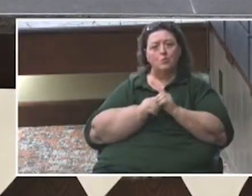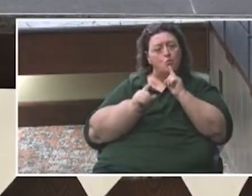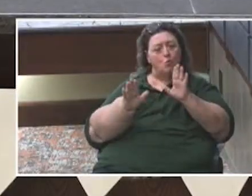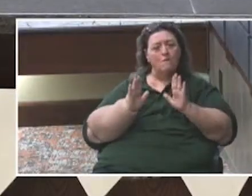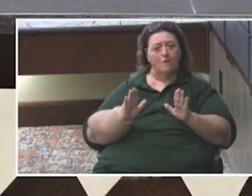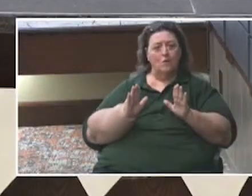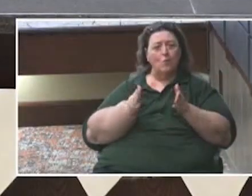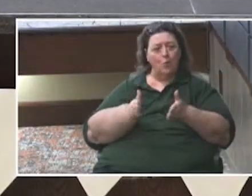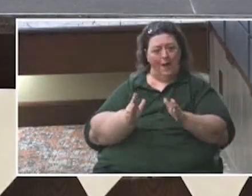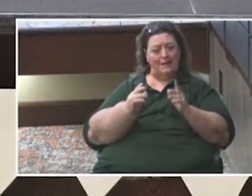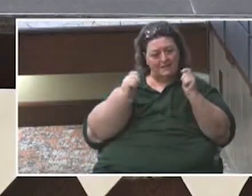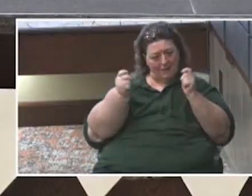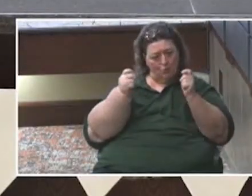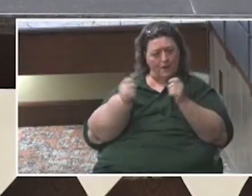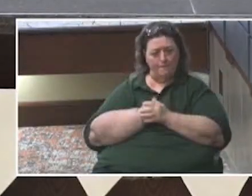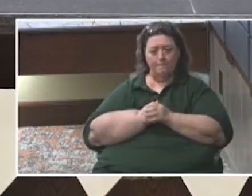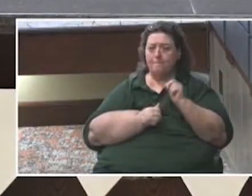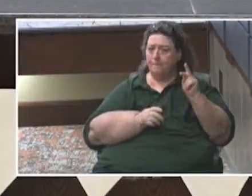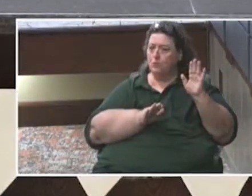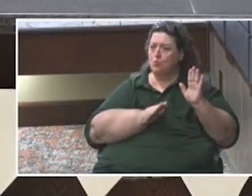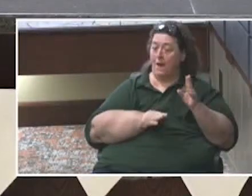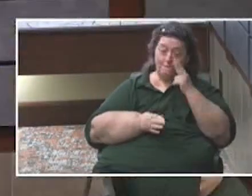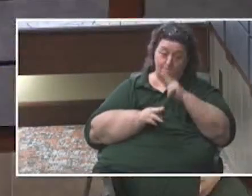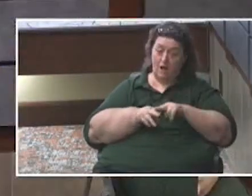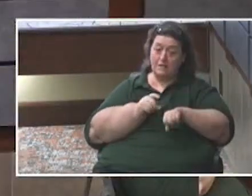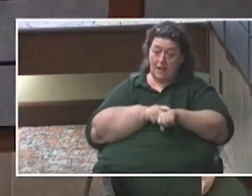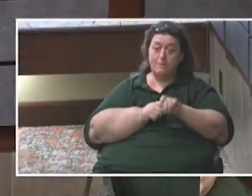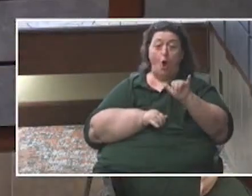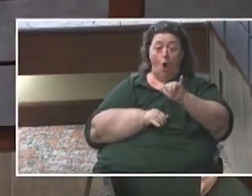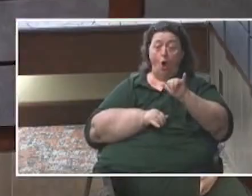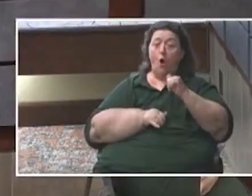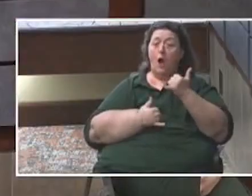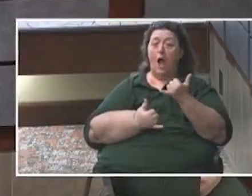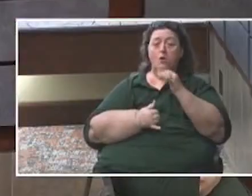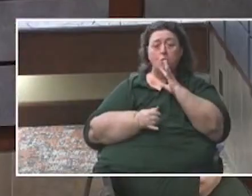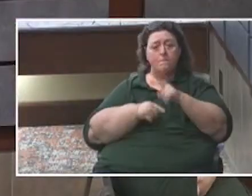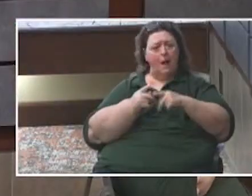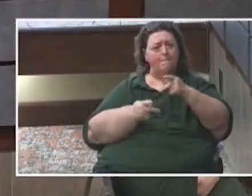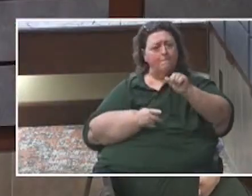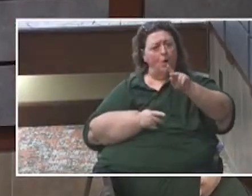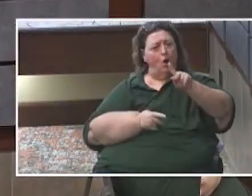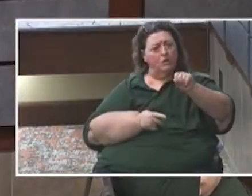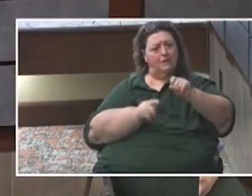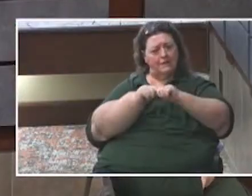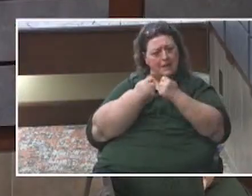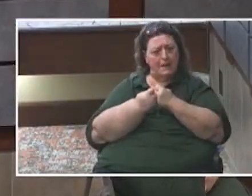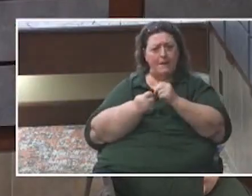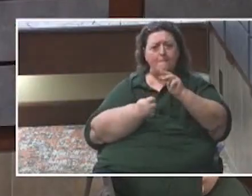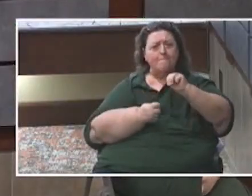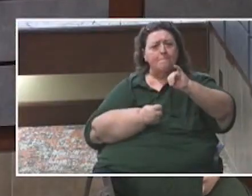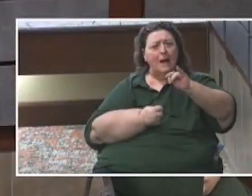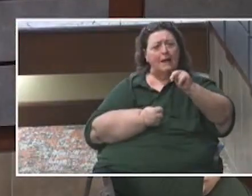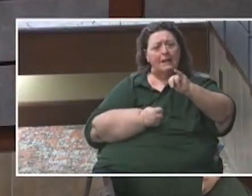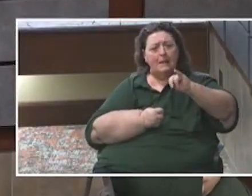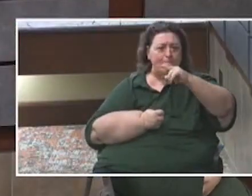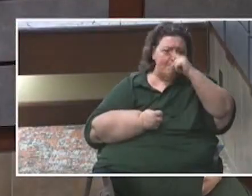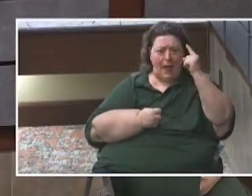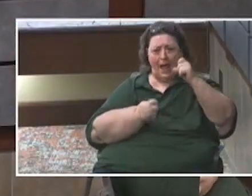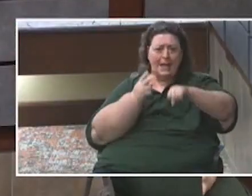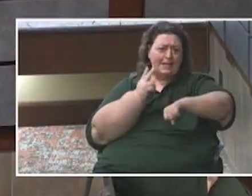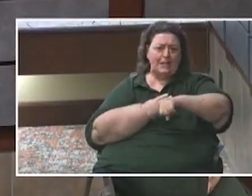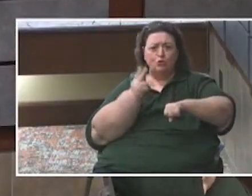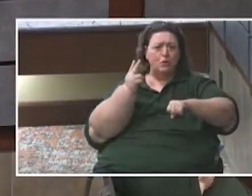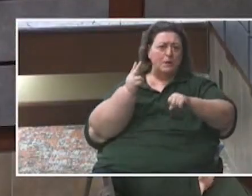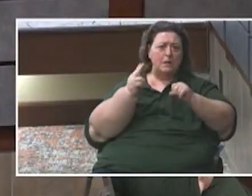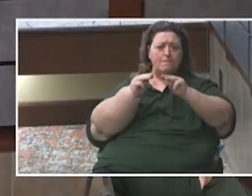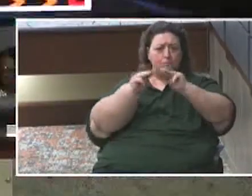it. Great. It was a fun time. Also on Thursday, our Parks team opened the 5th annual Mini Black History Museum at the Dewey Community Center to